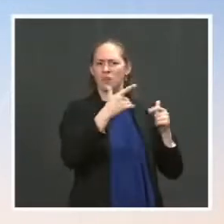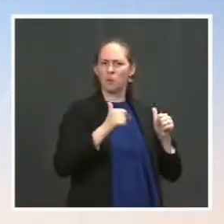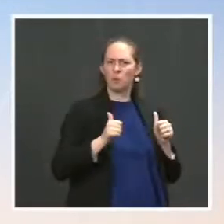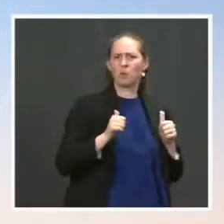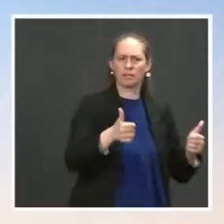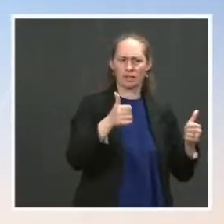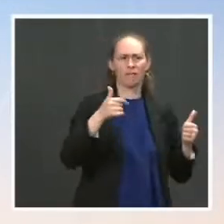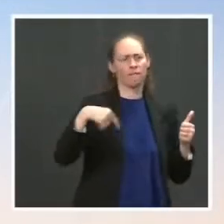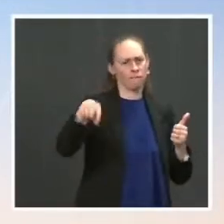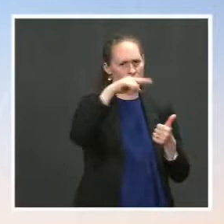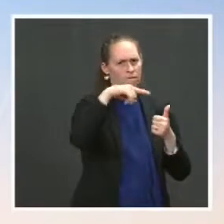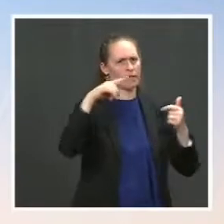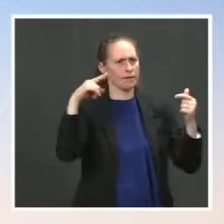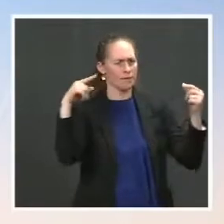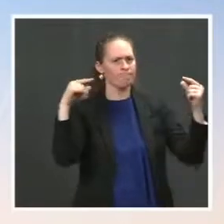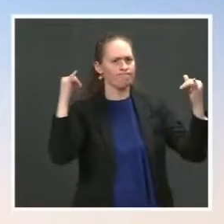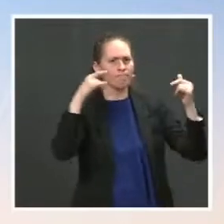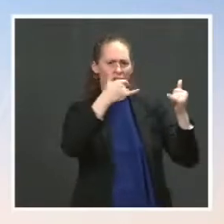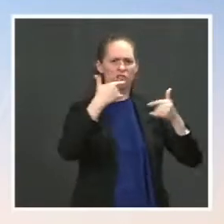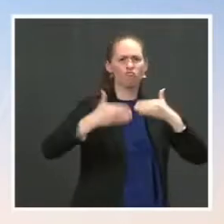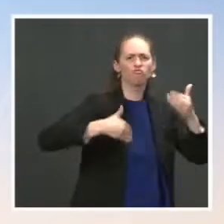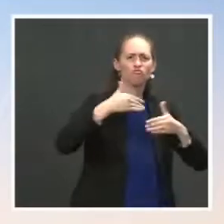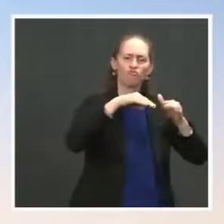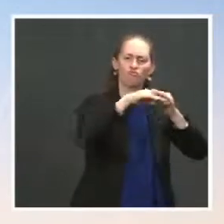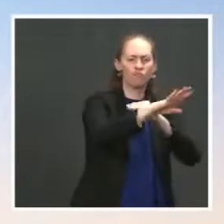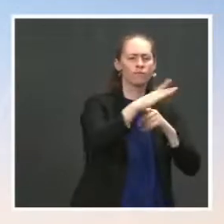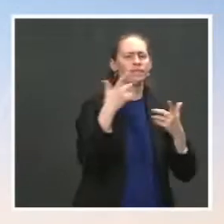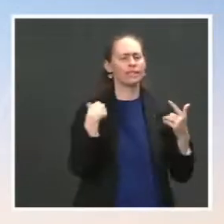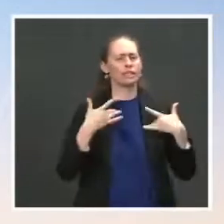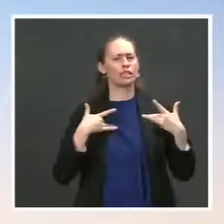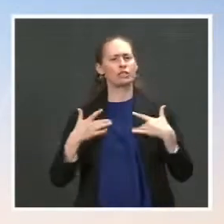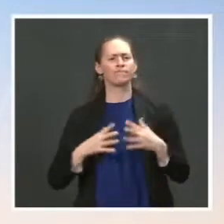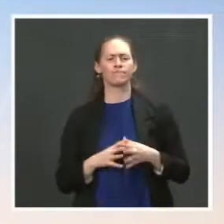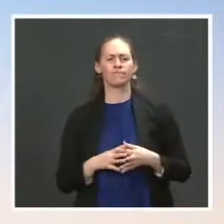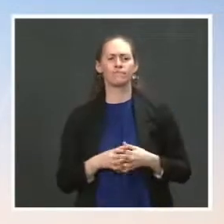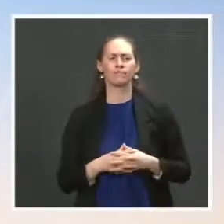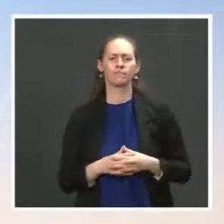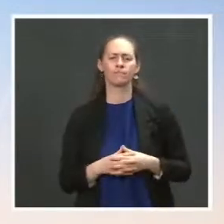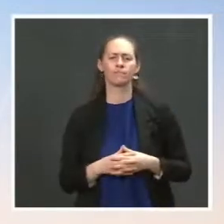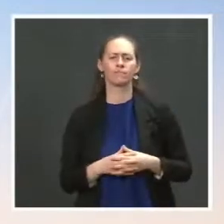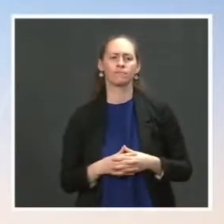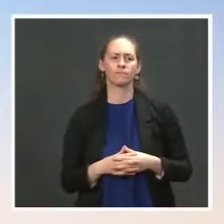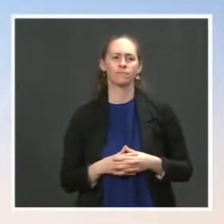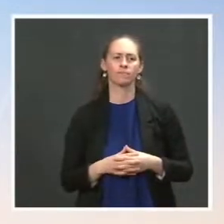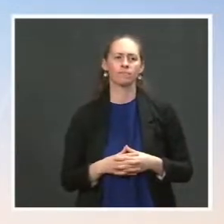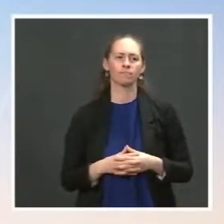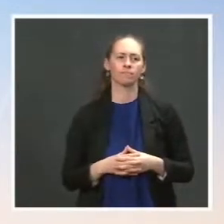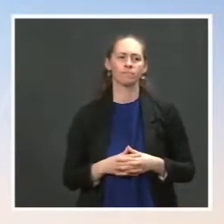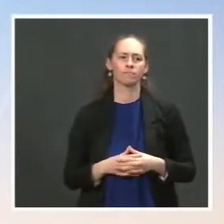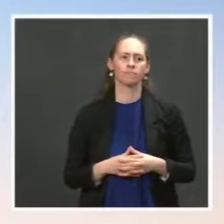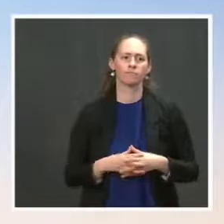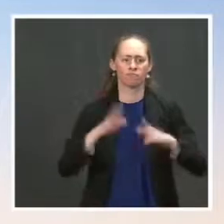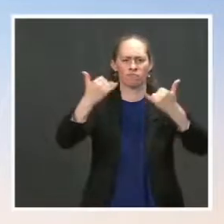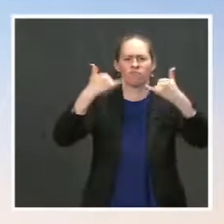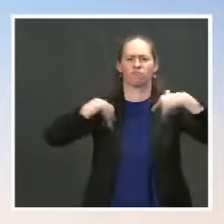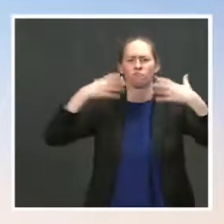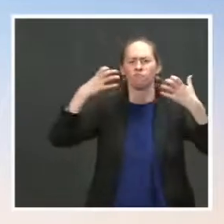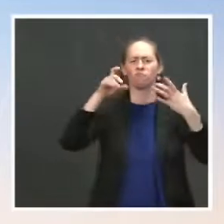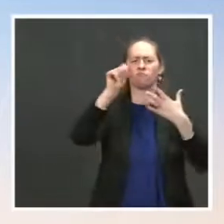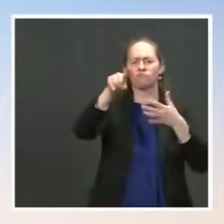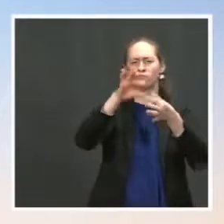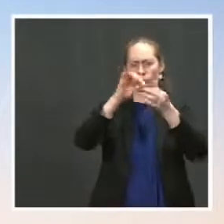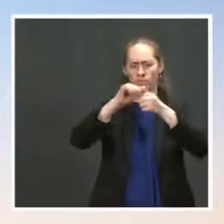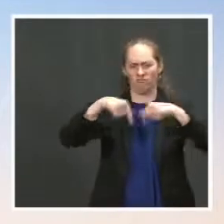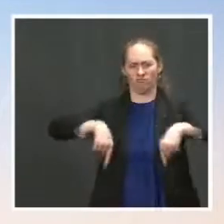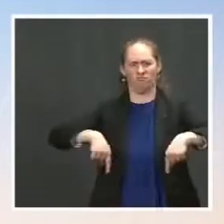Russian movements on the border. Thank you. And the other question, domestic, on the infrastructure, where on a scale of 1 to 10,